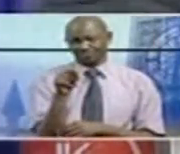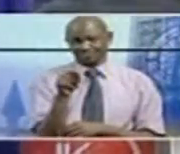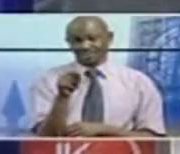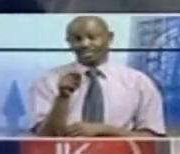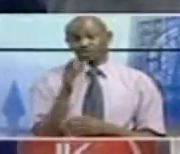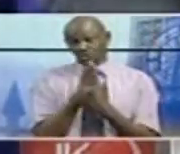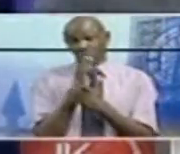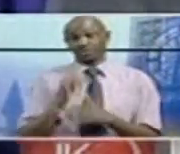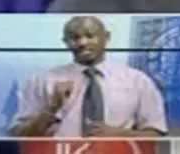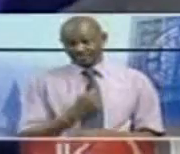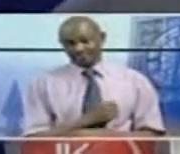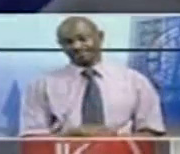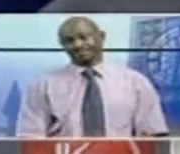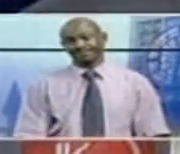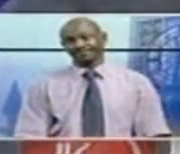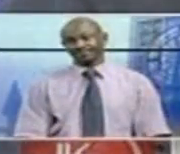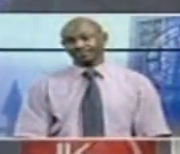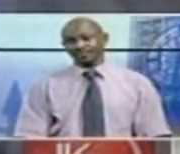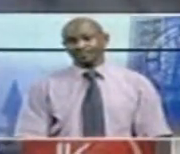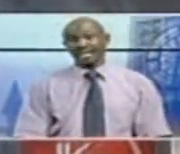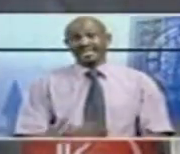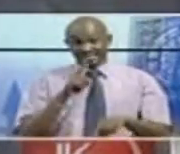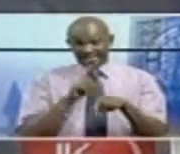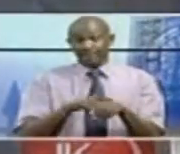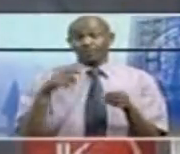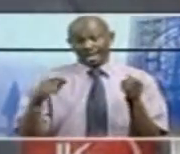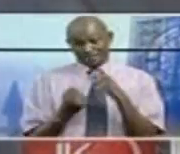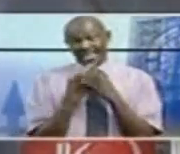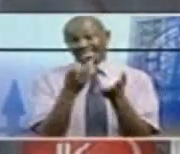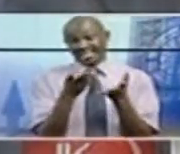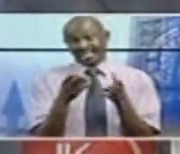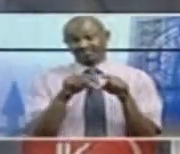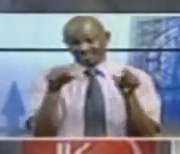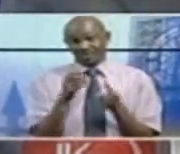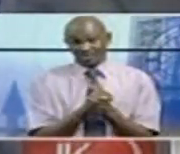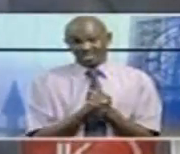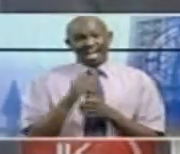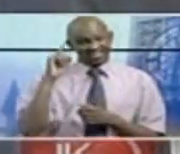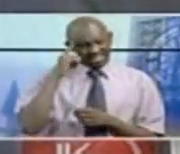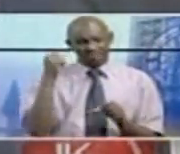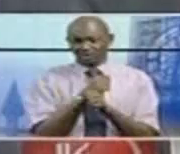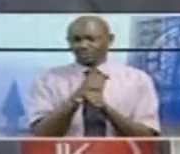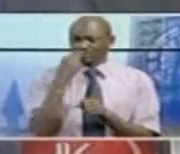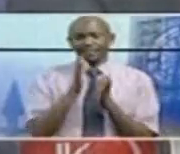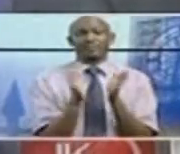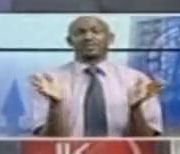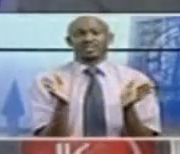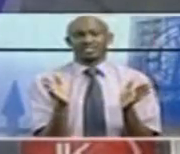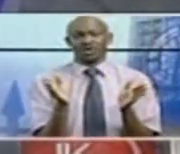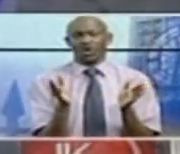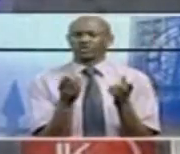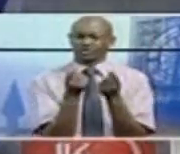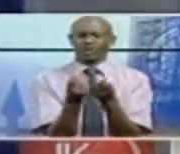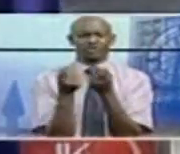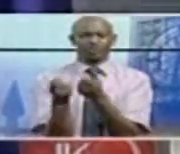the way, Jeff, I think when we appear on a platform like this one, we should not incite the public on petty